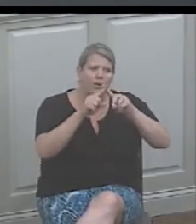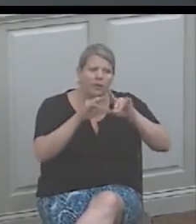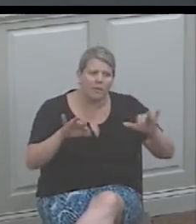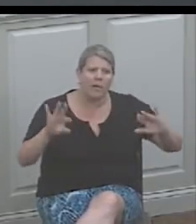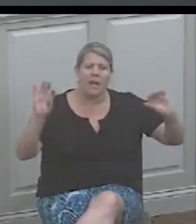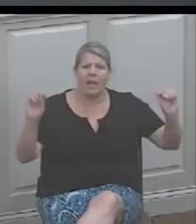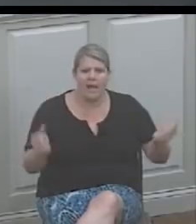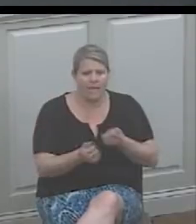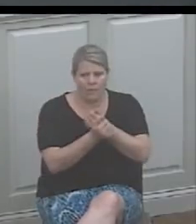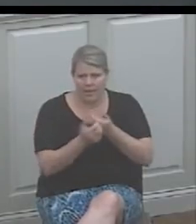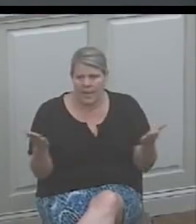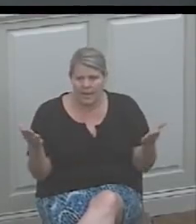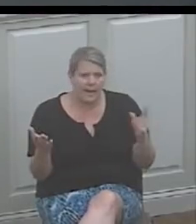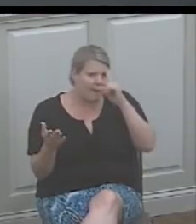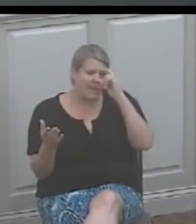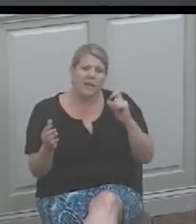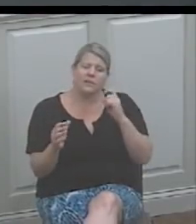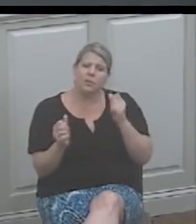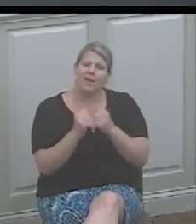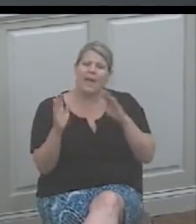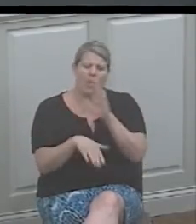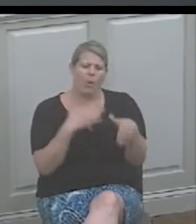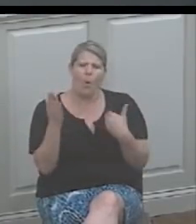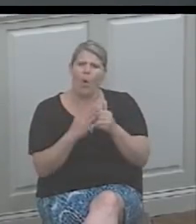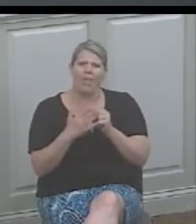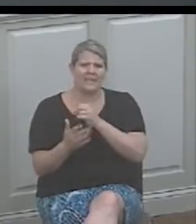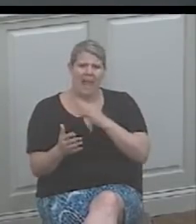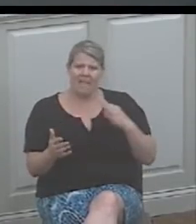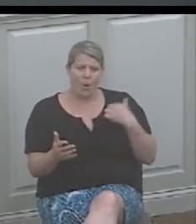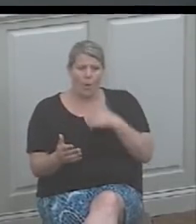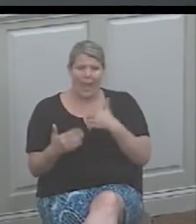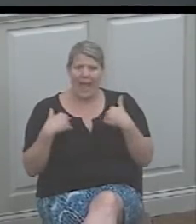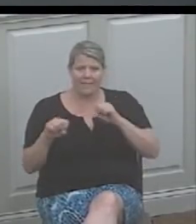Because without all of those people, this city has nothing.